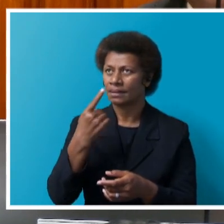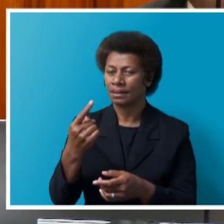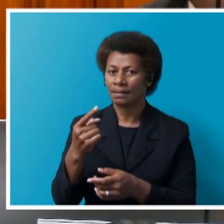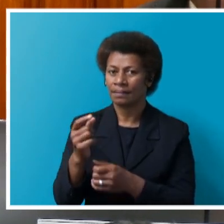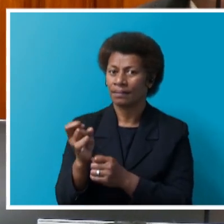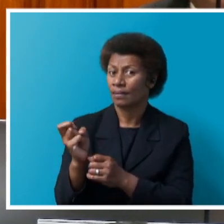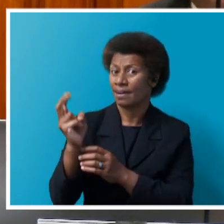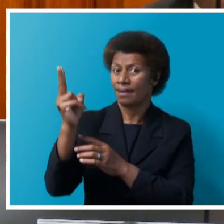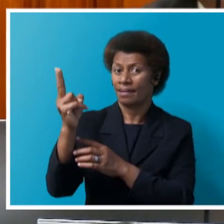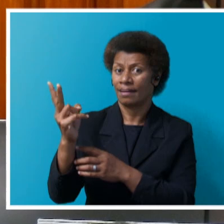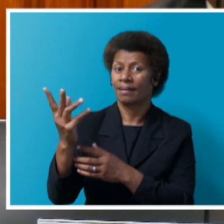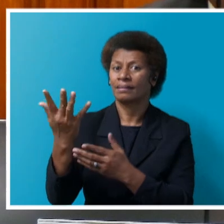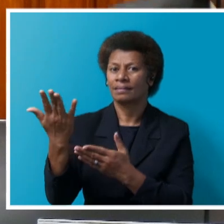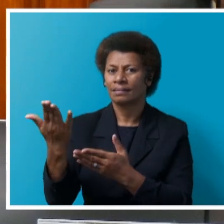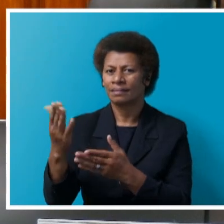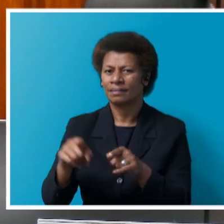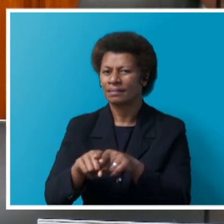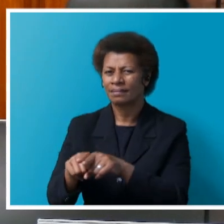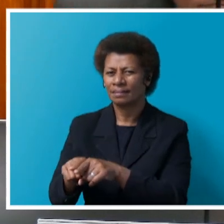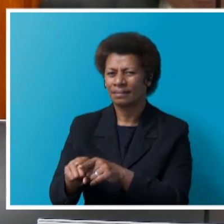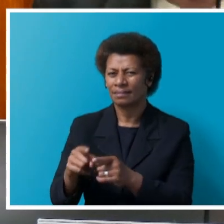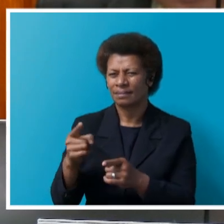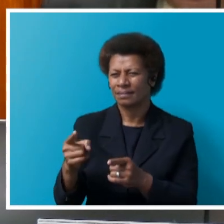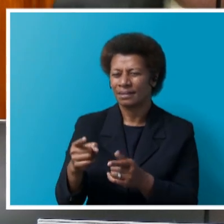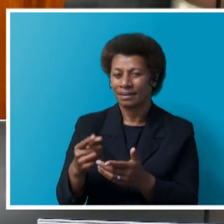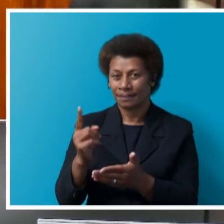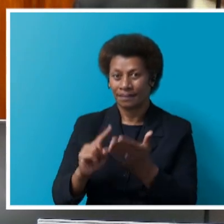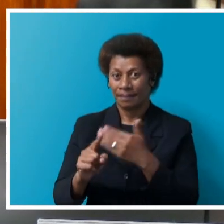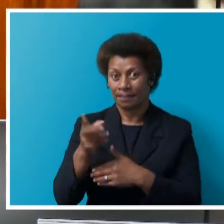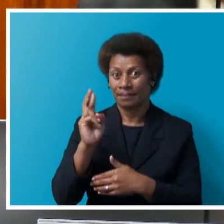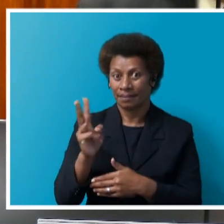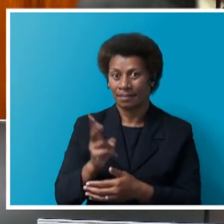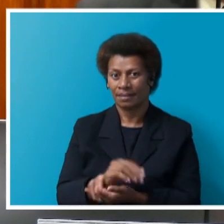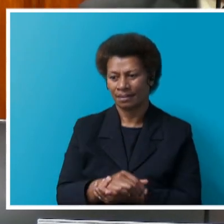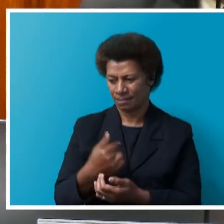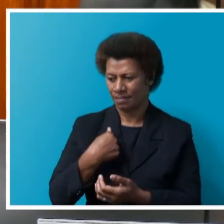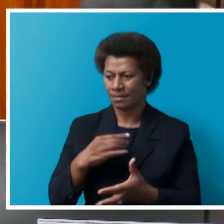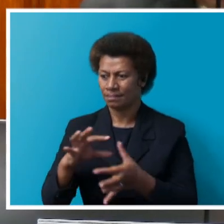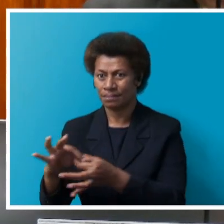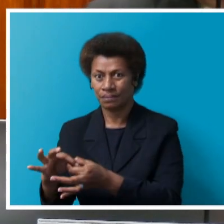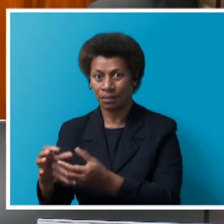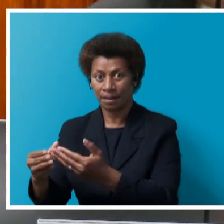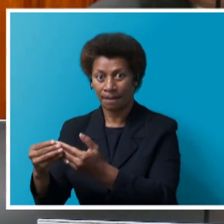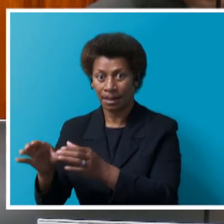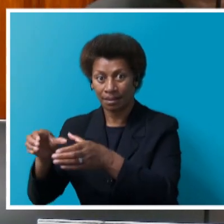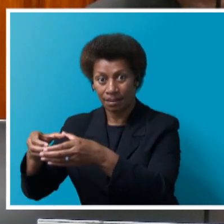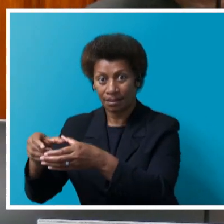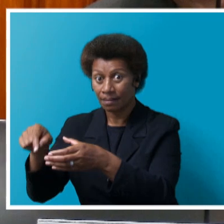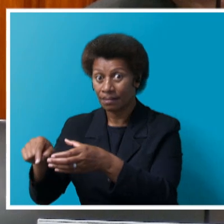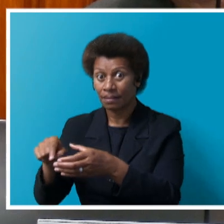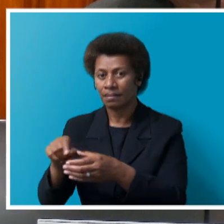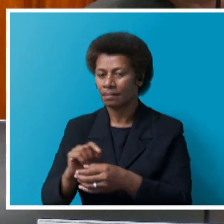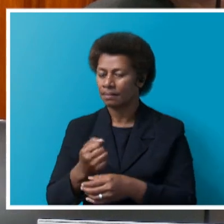unquote, reference to the song, "Till the Lights of London Shine Again." This phrase holds deep meaning, as the chiefly household